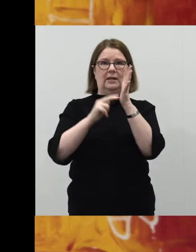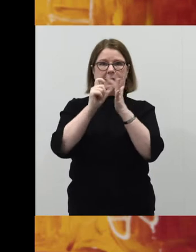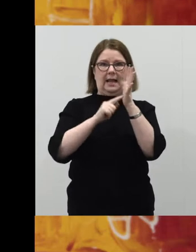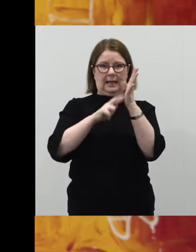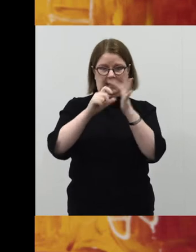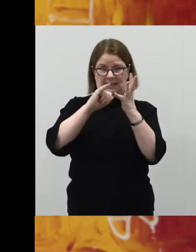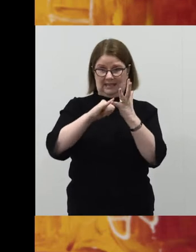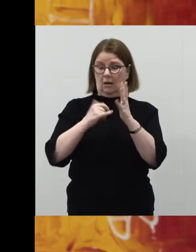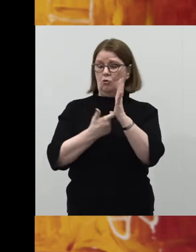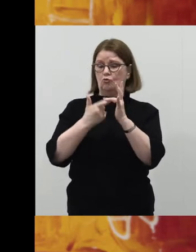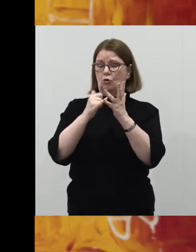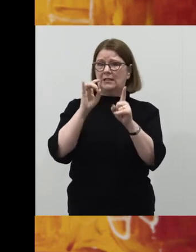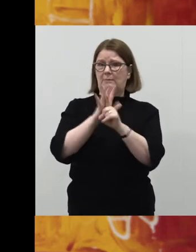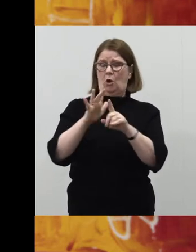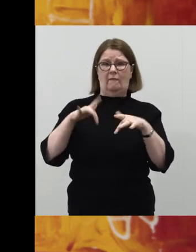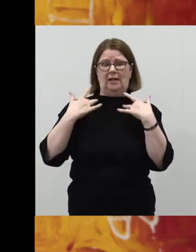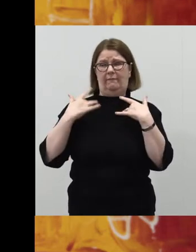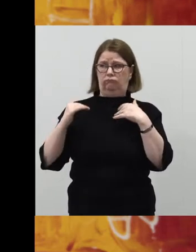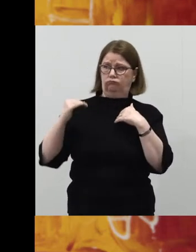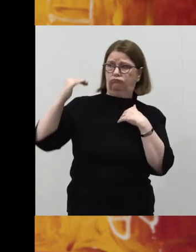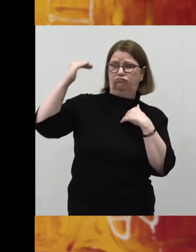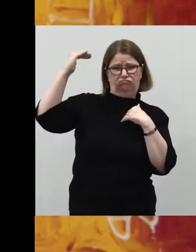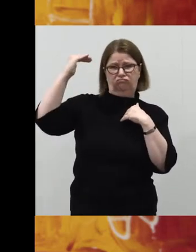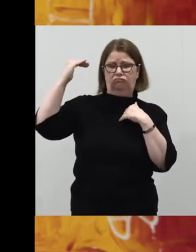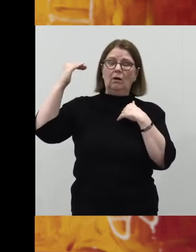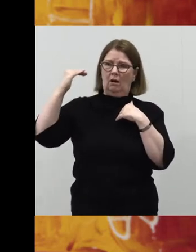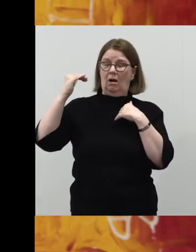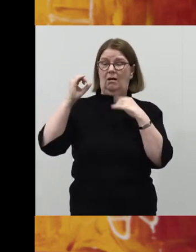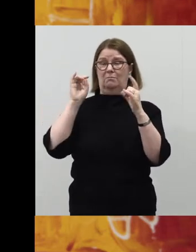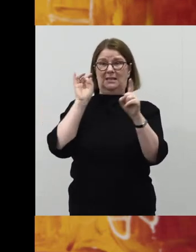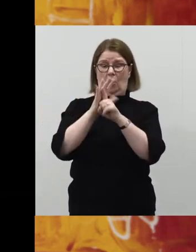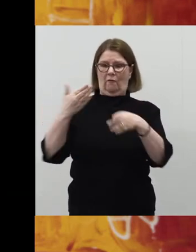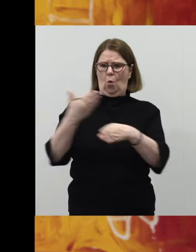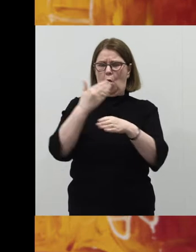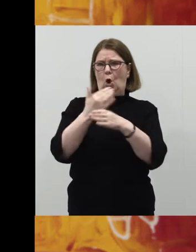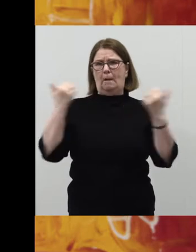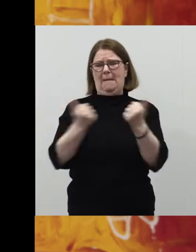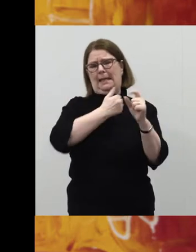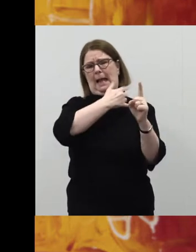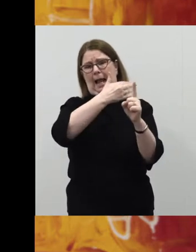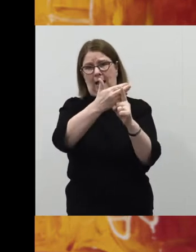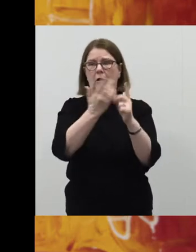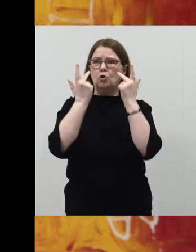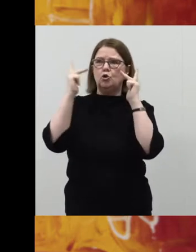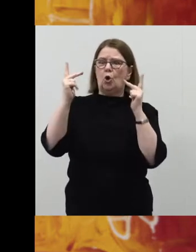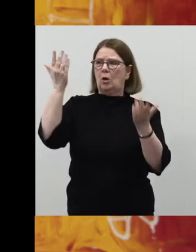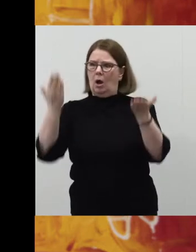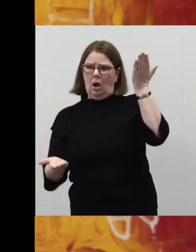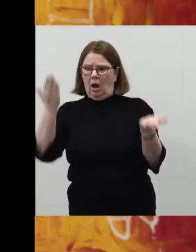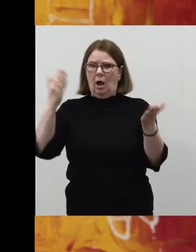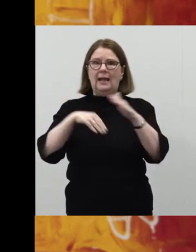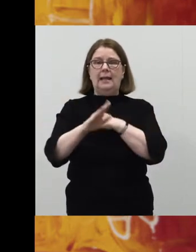depicted in this painting by Ross Seaton, the master of Nedlands. Ross lived a long life and created